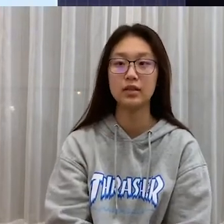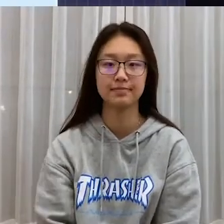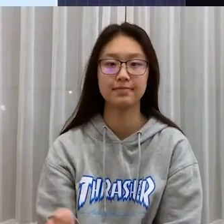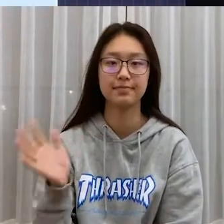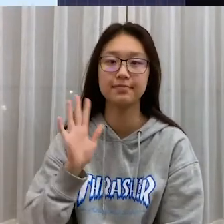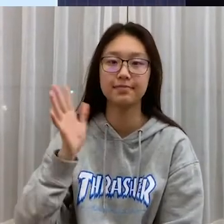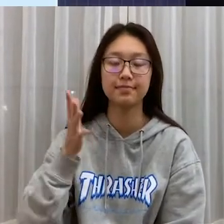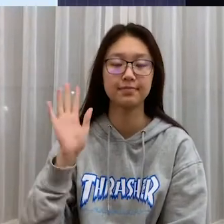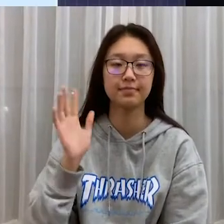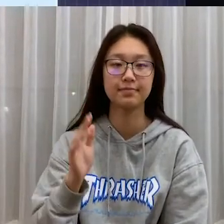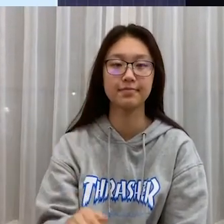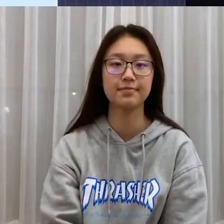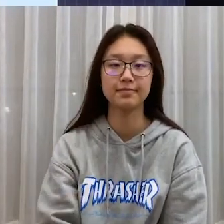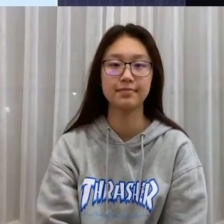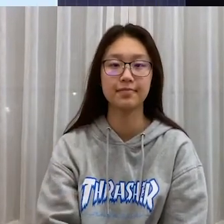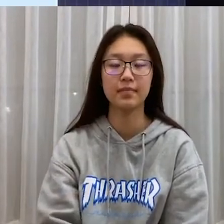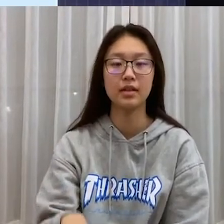someone indoors.